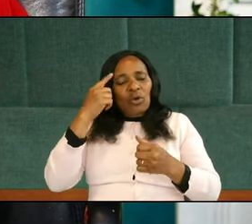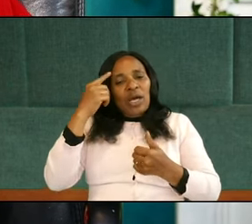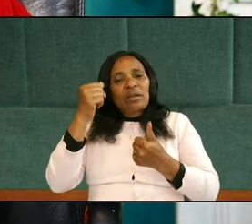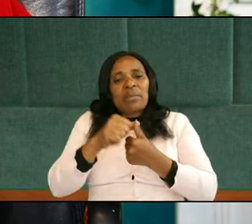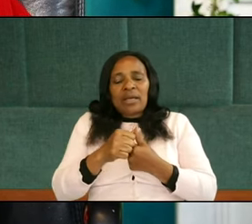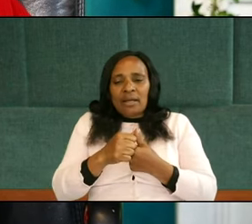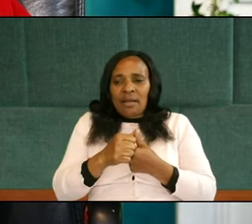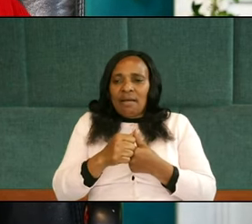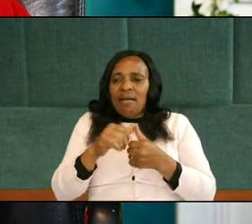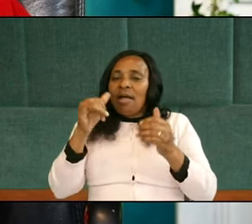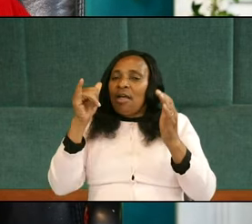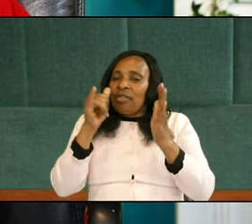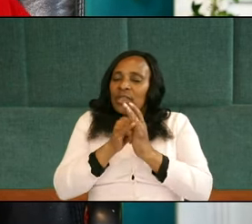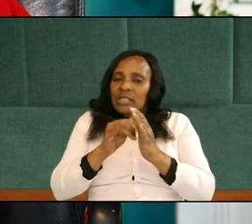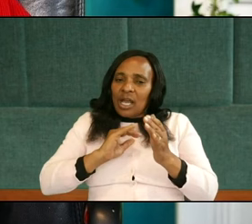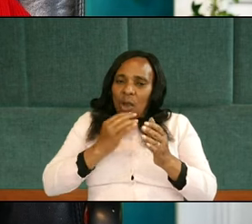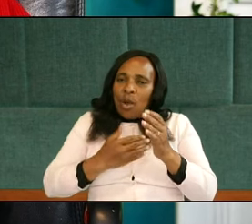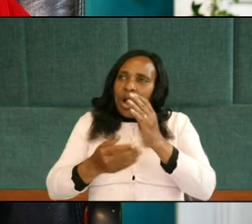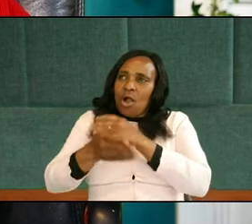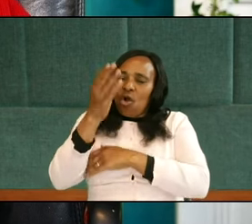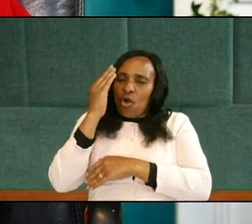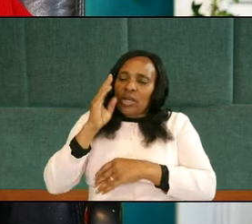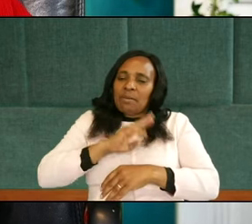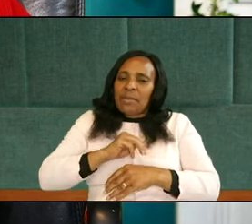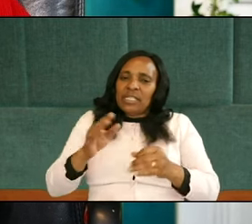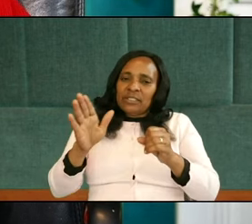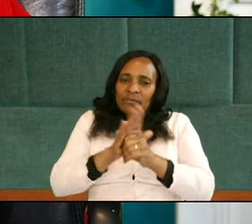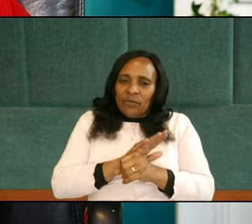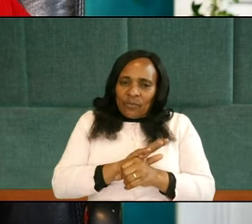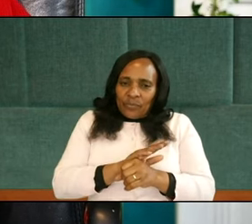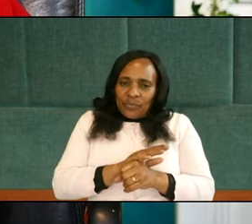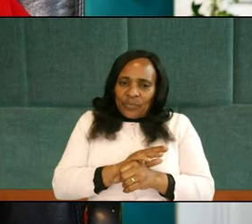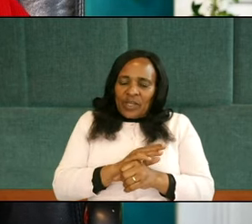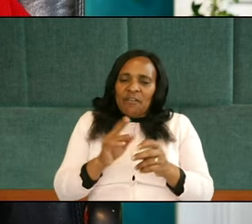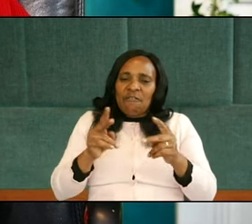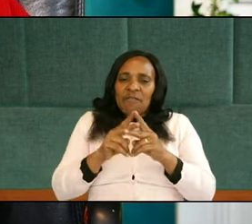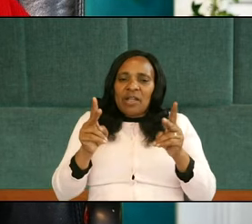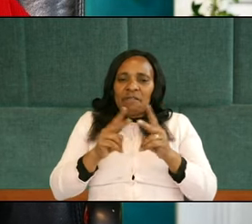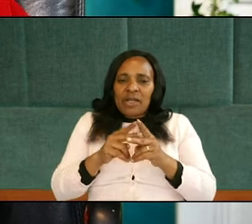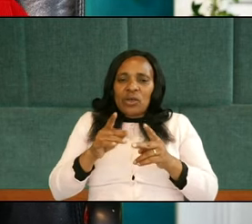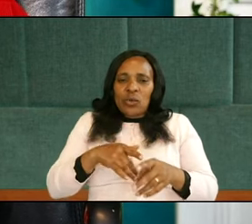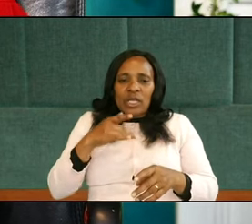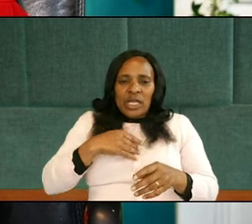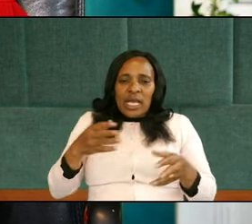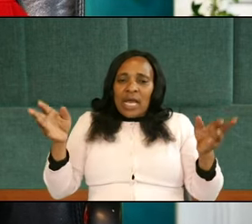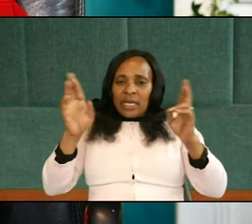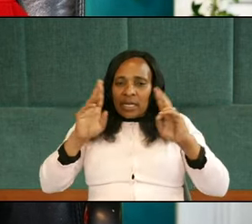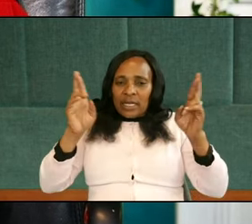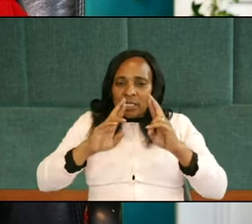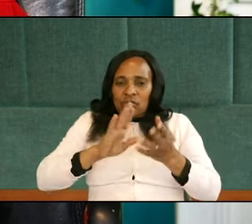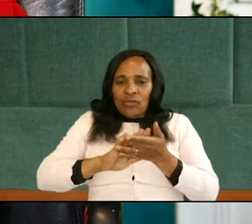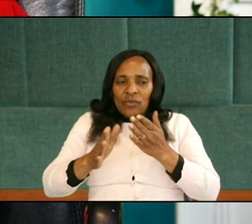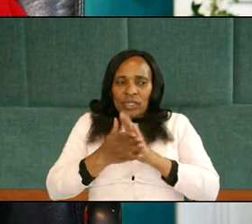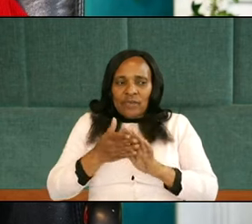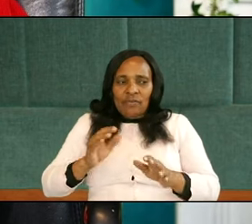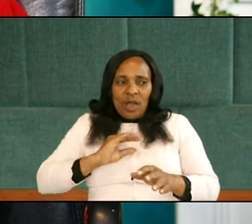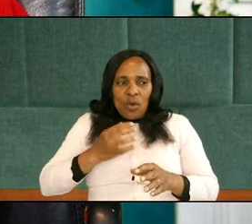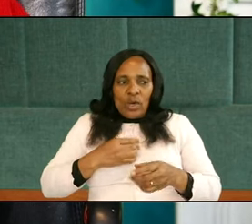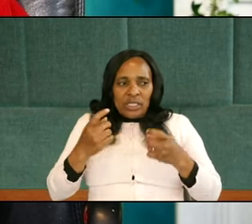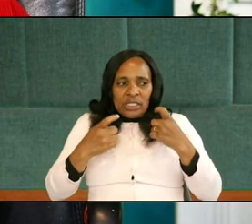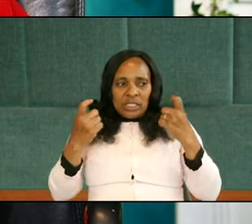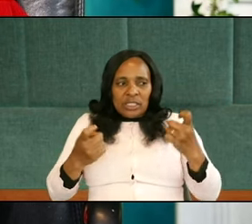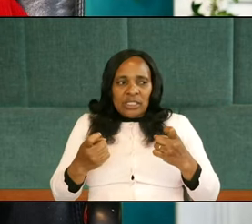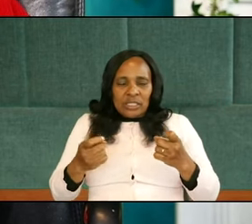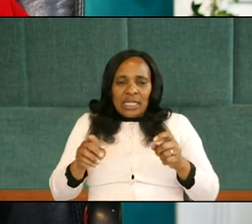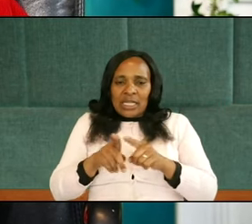that our God is so merciful, and he is very willing and ready to forgive us our sins. As Debbie had